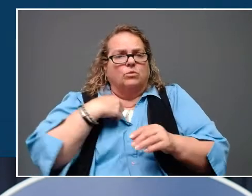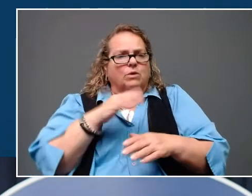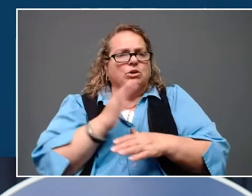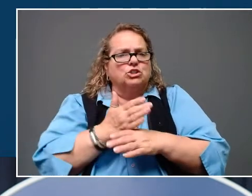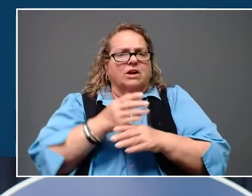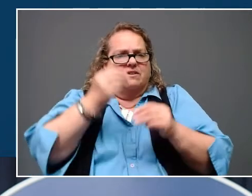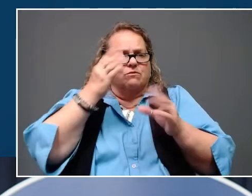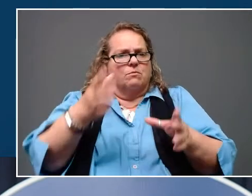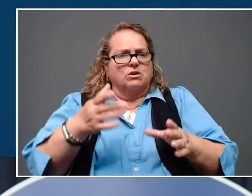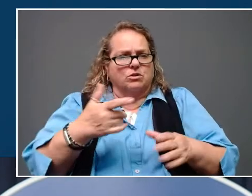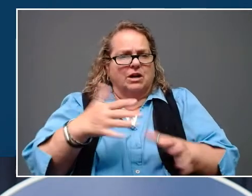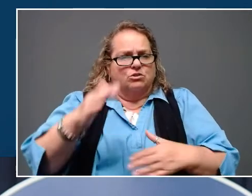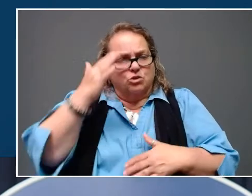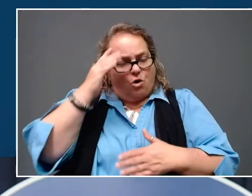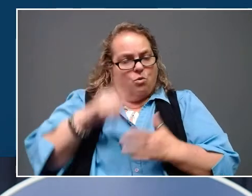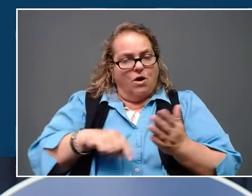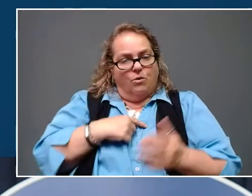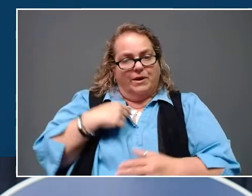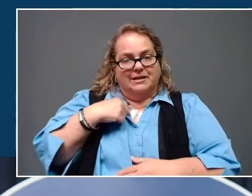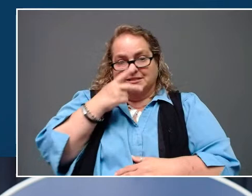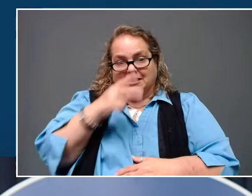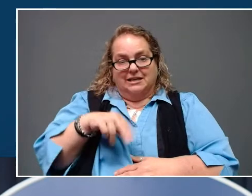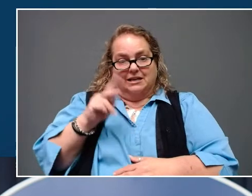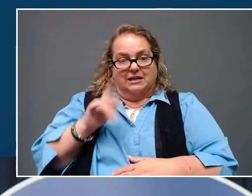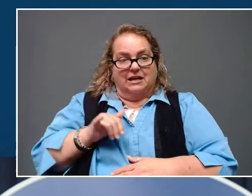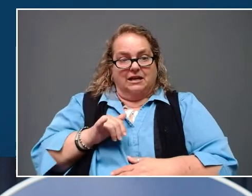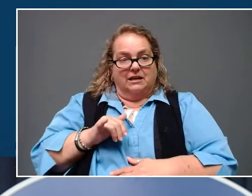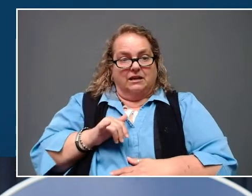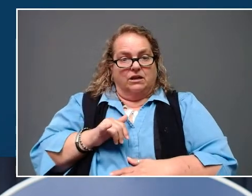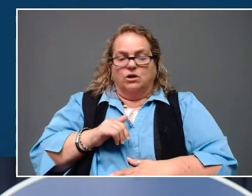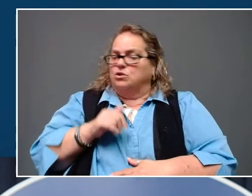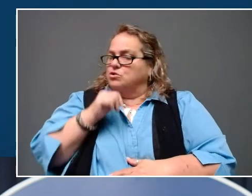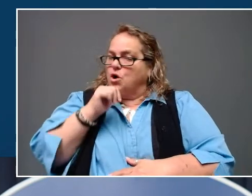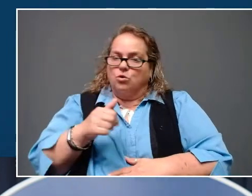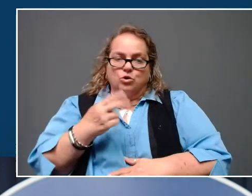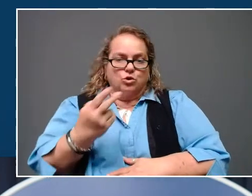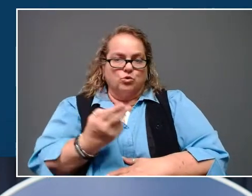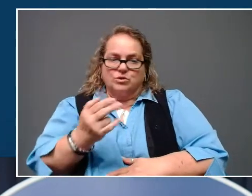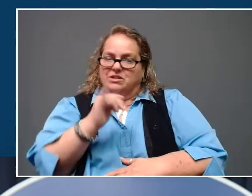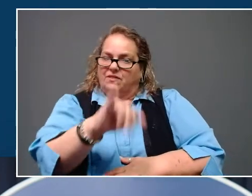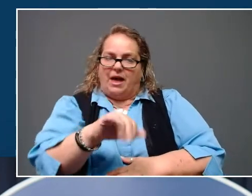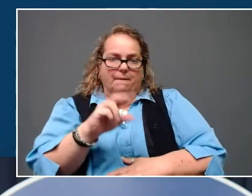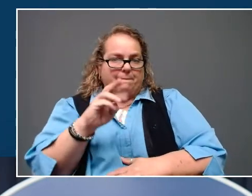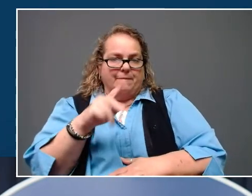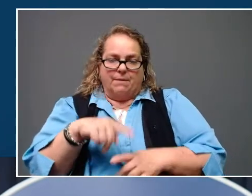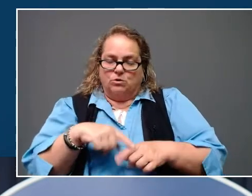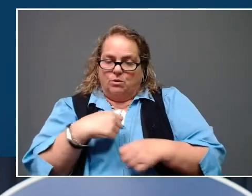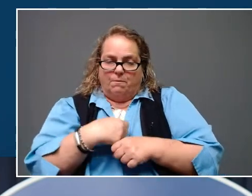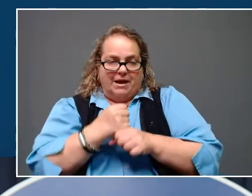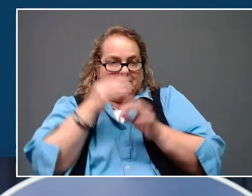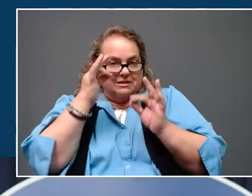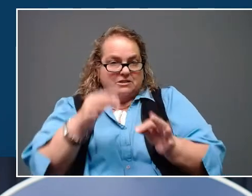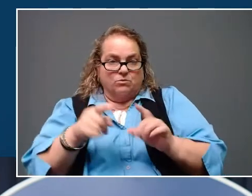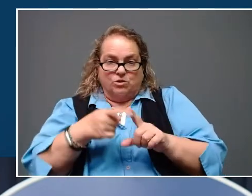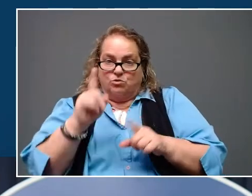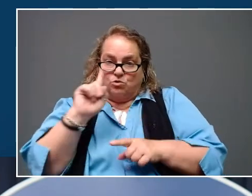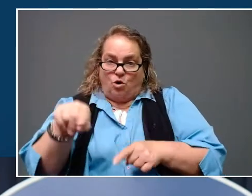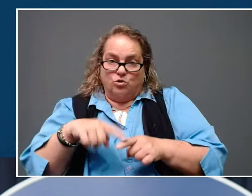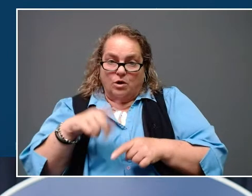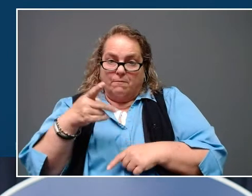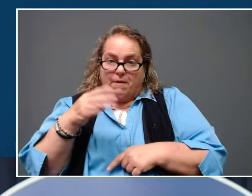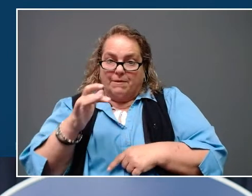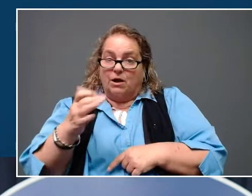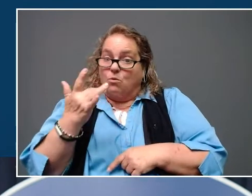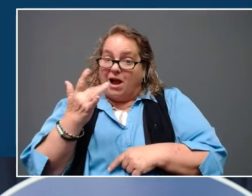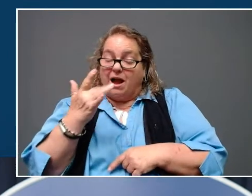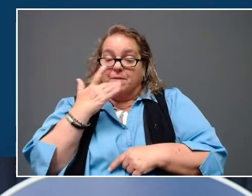seeing in Kentucky. I don't encourage you to use this map to make your decisions when you go out in public because the composite map is the